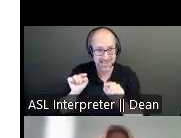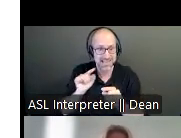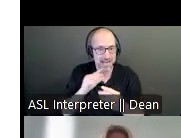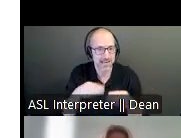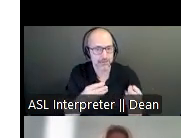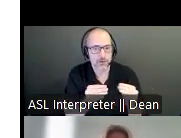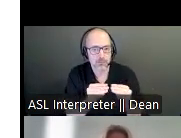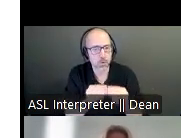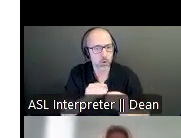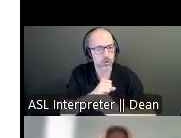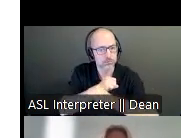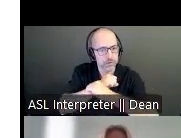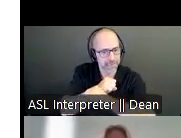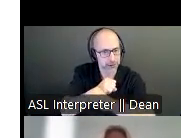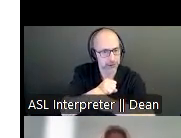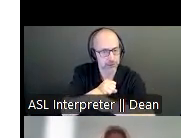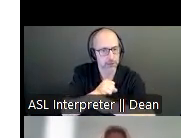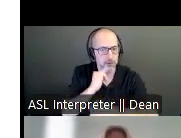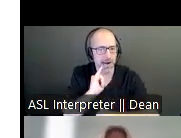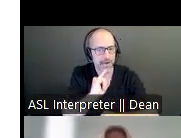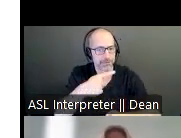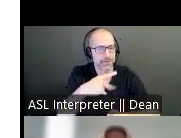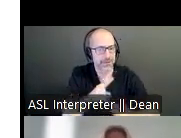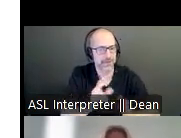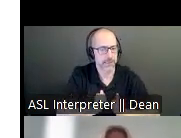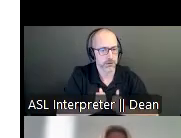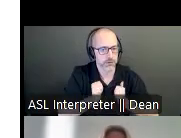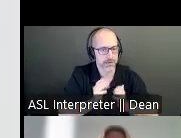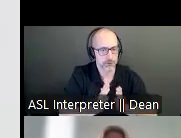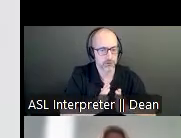of IPV